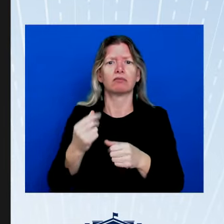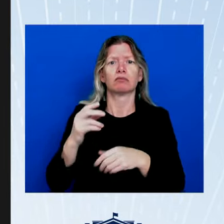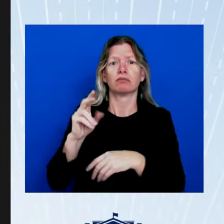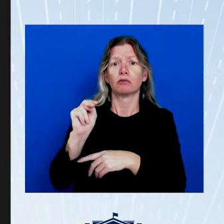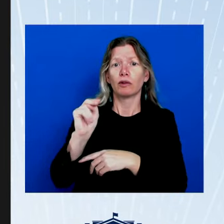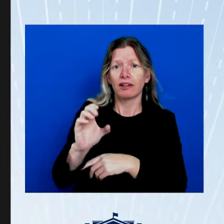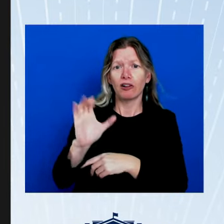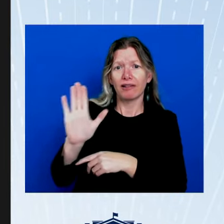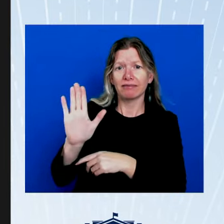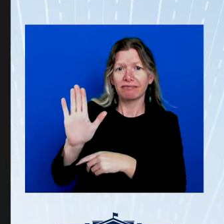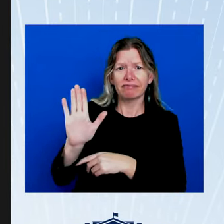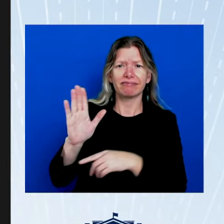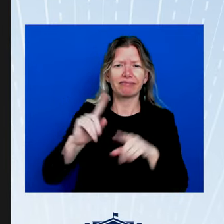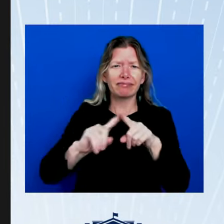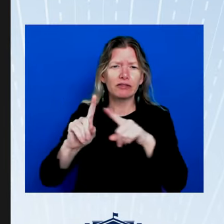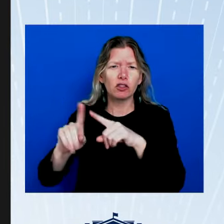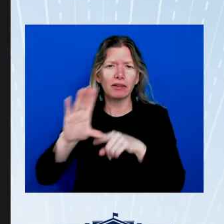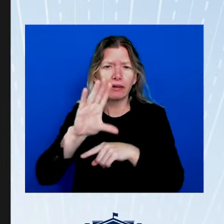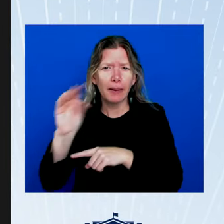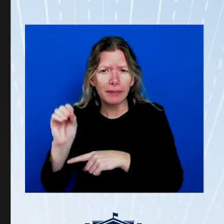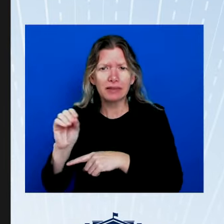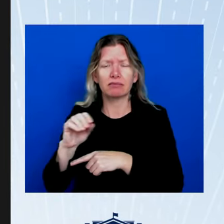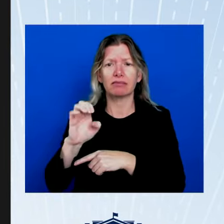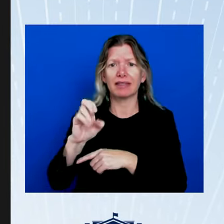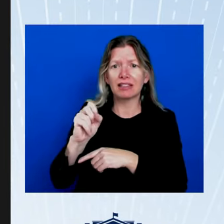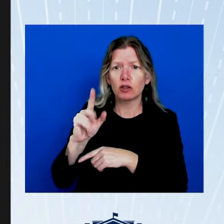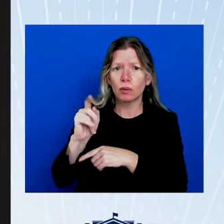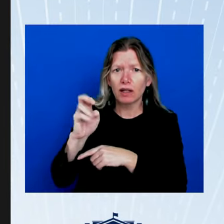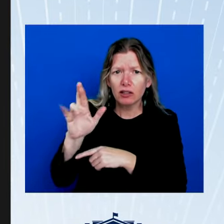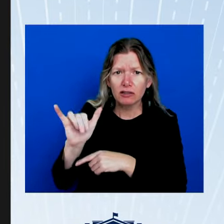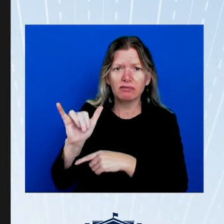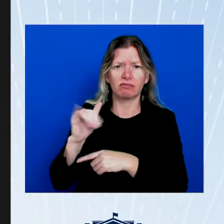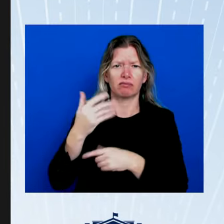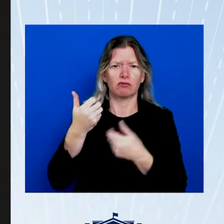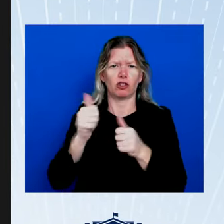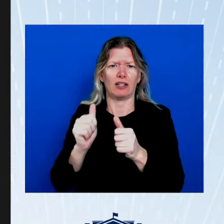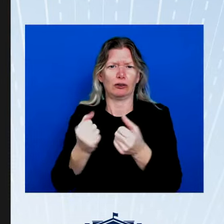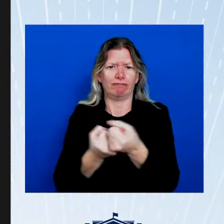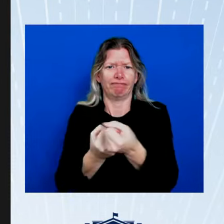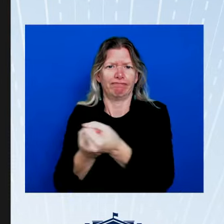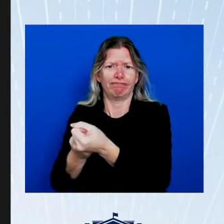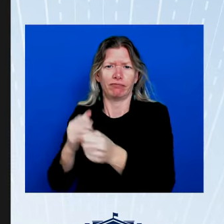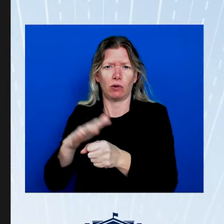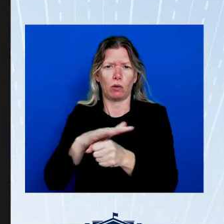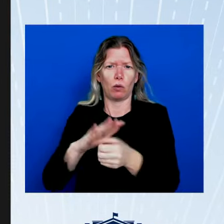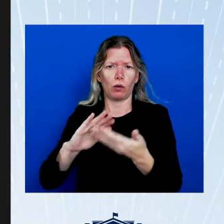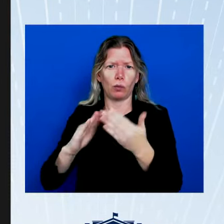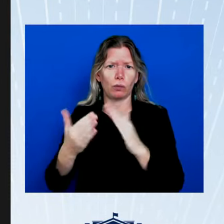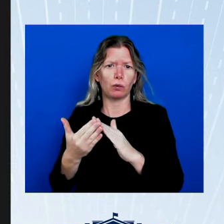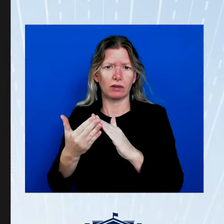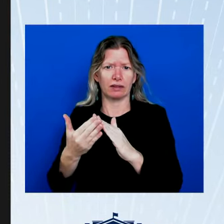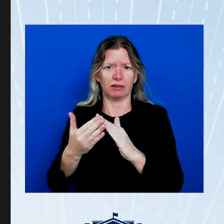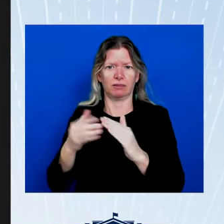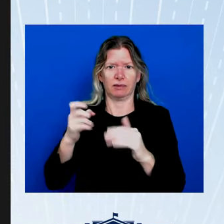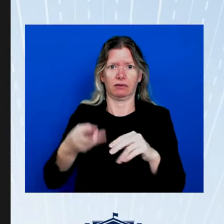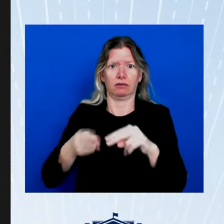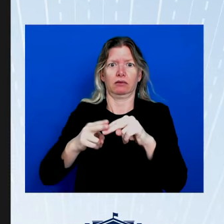the mounting impacts of climate change. Already, the Fish and Wildlife Service and its partners have